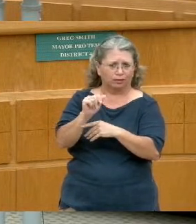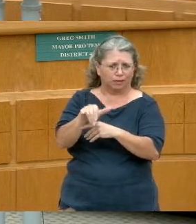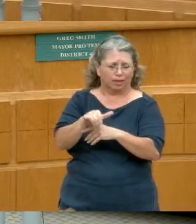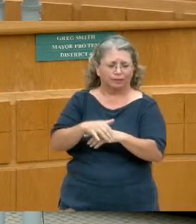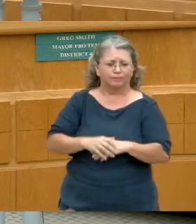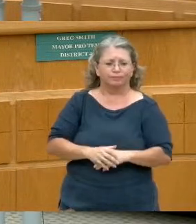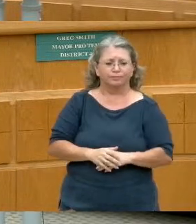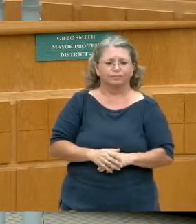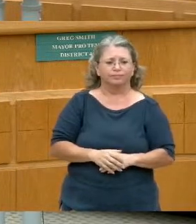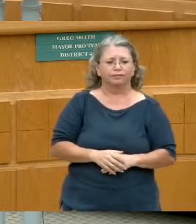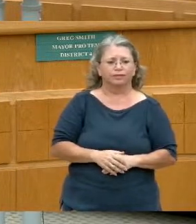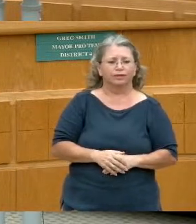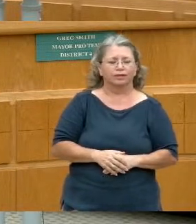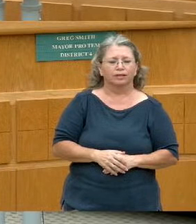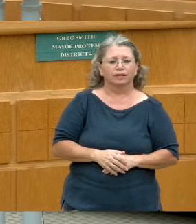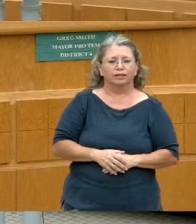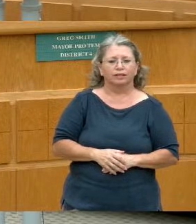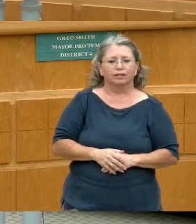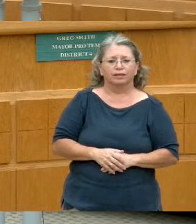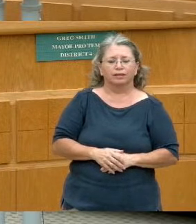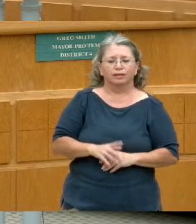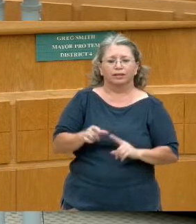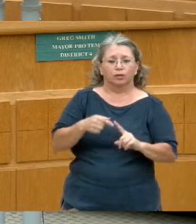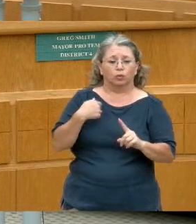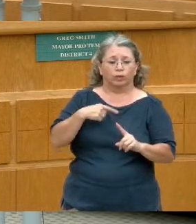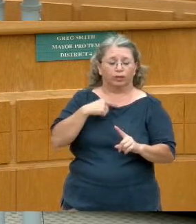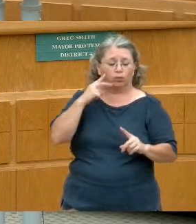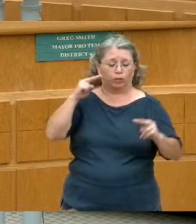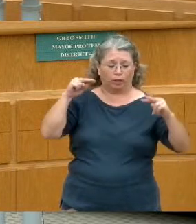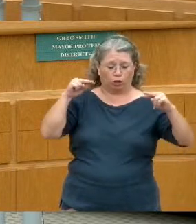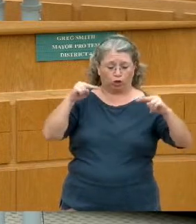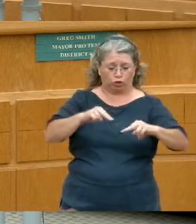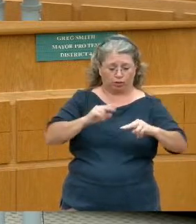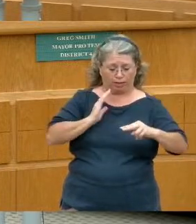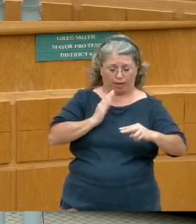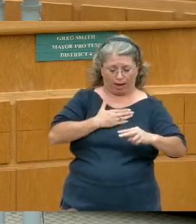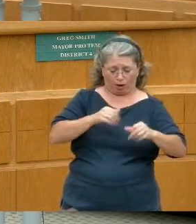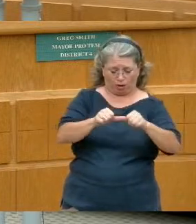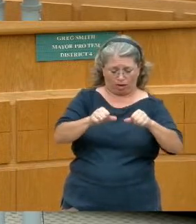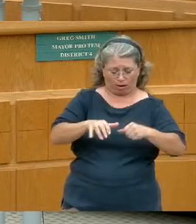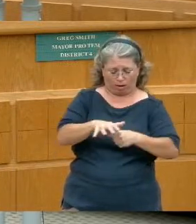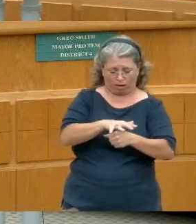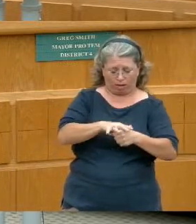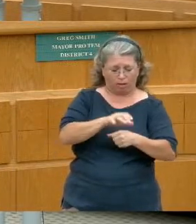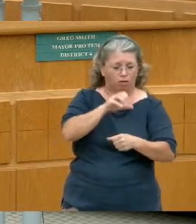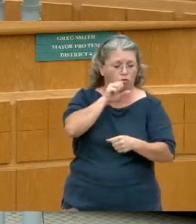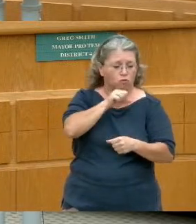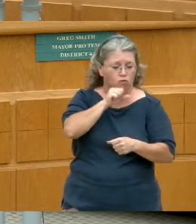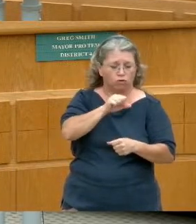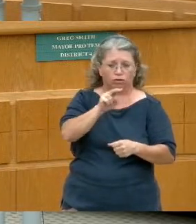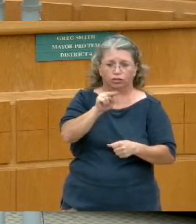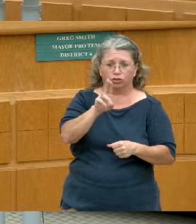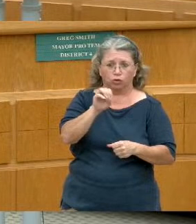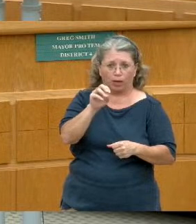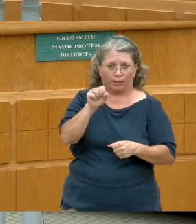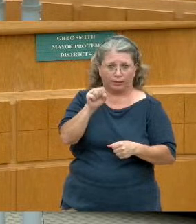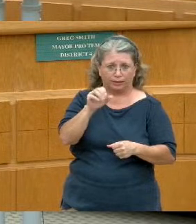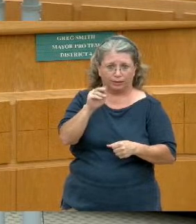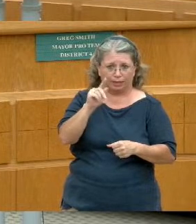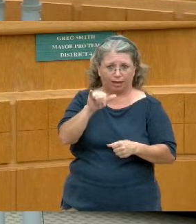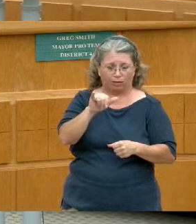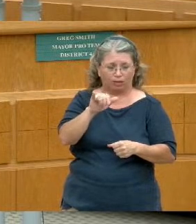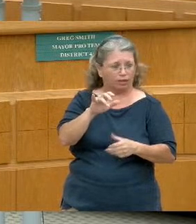When we look closer within our Coastal Bend area, here in the orange we have Nueces County, and the